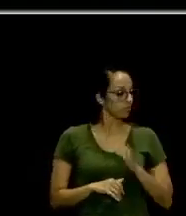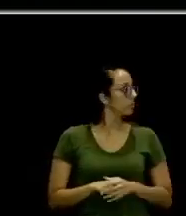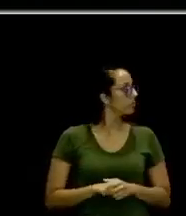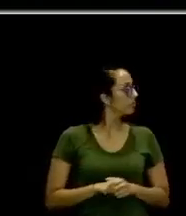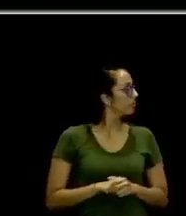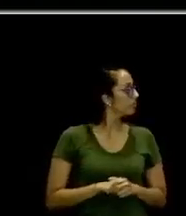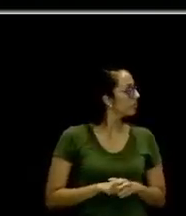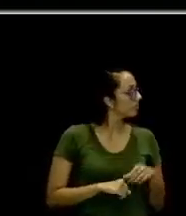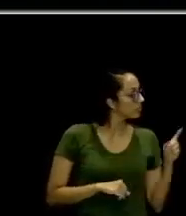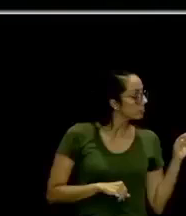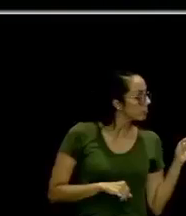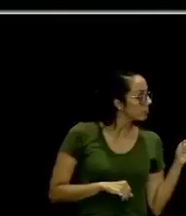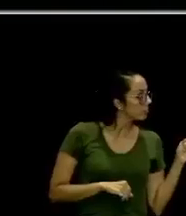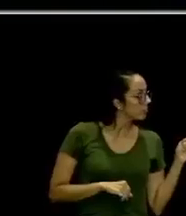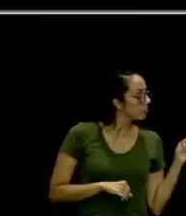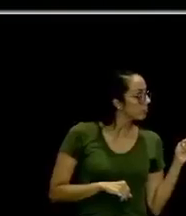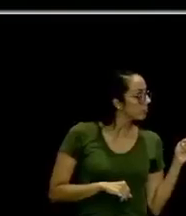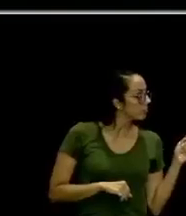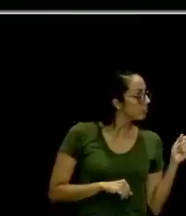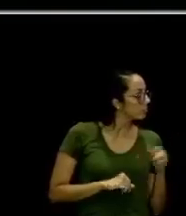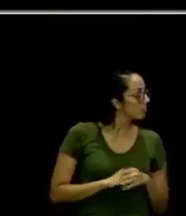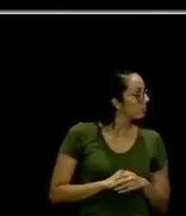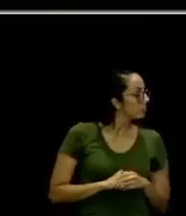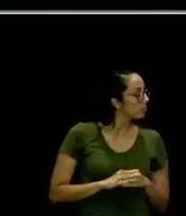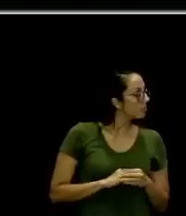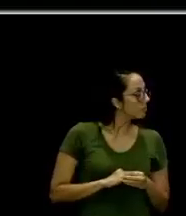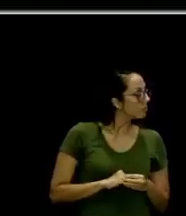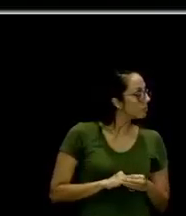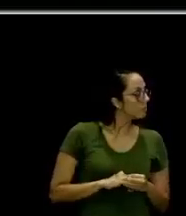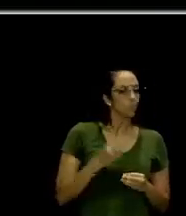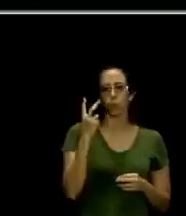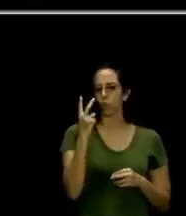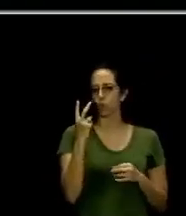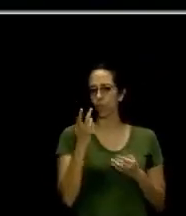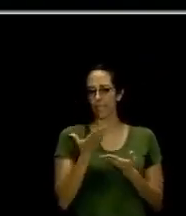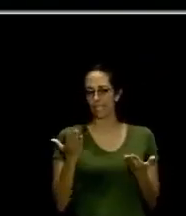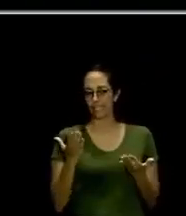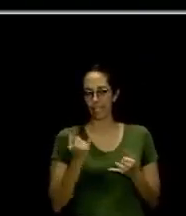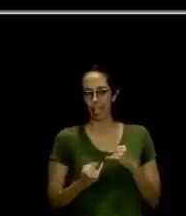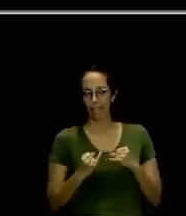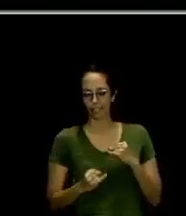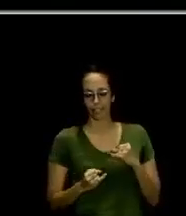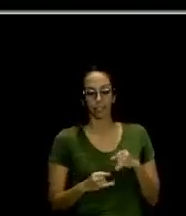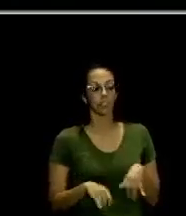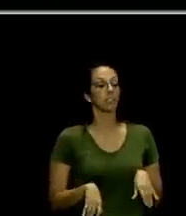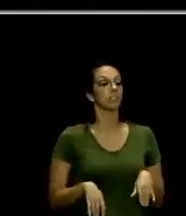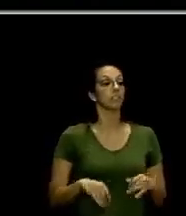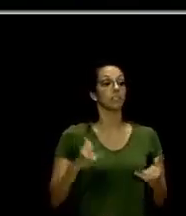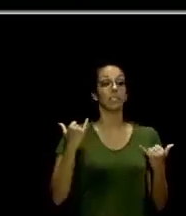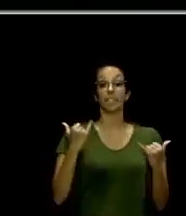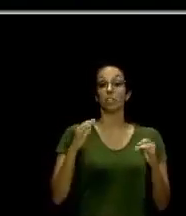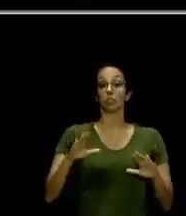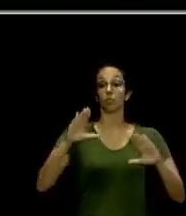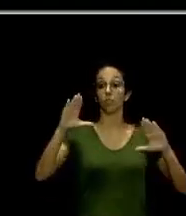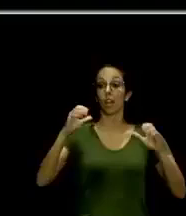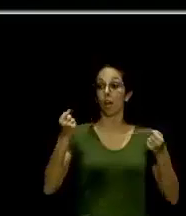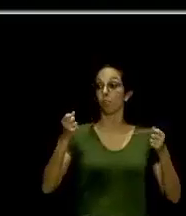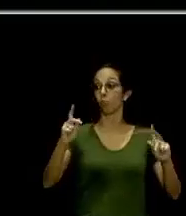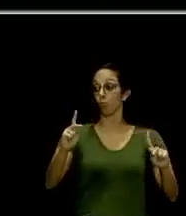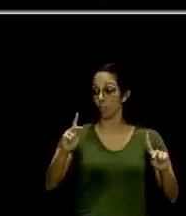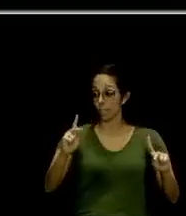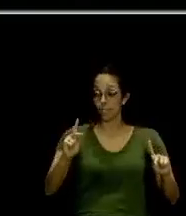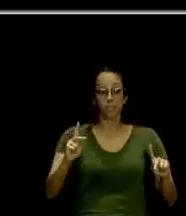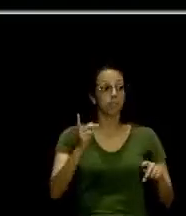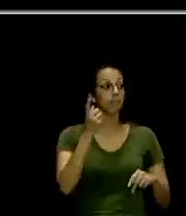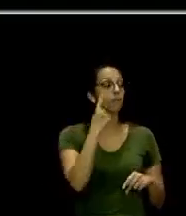I'm going to ask you to do one last job with us. Well, two, honestly. Now's the great opportunity